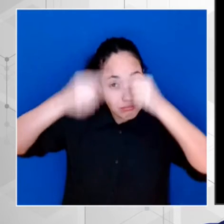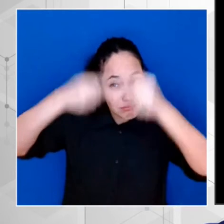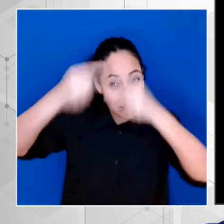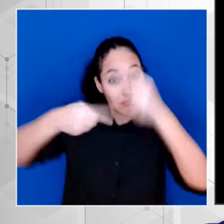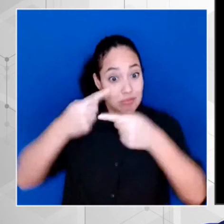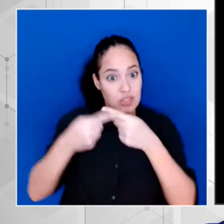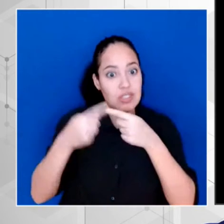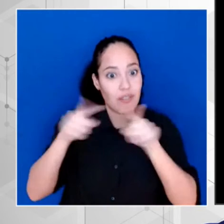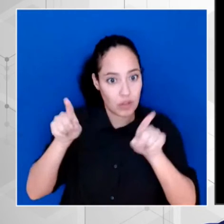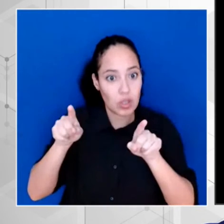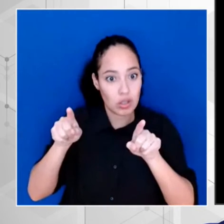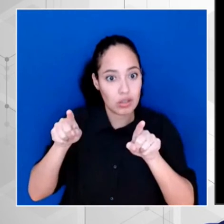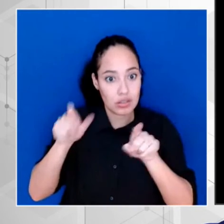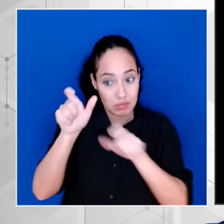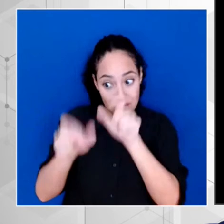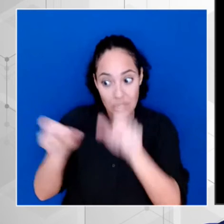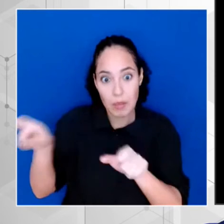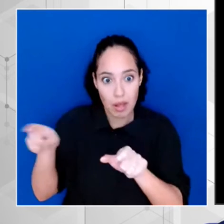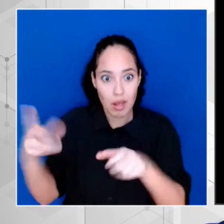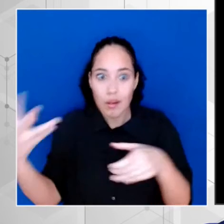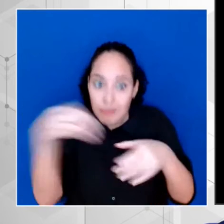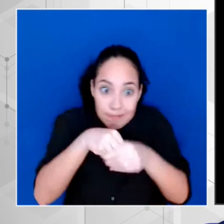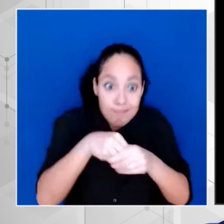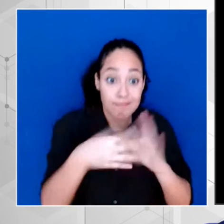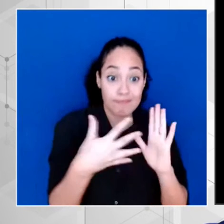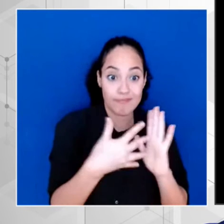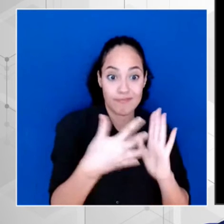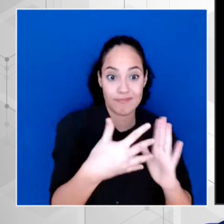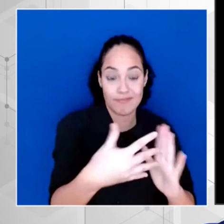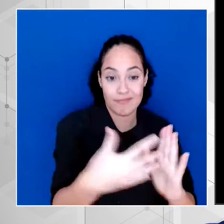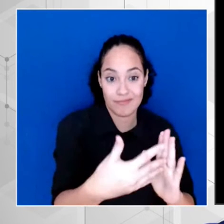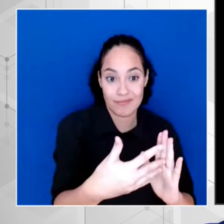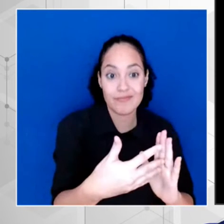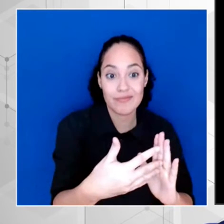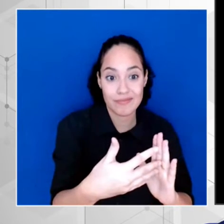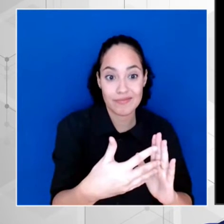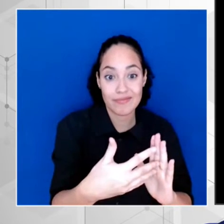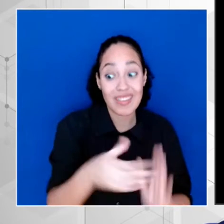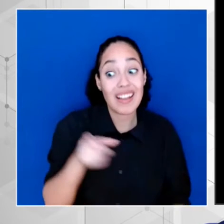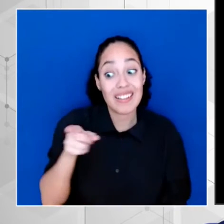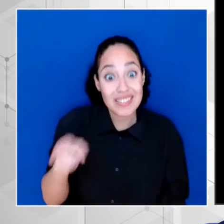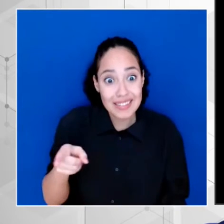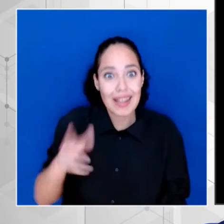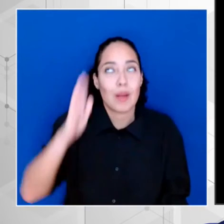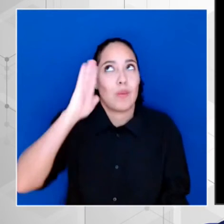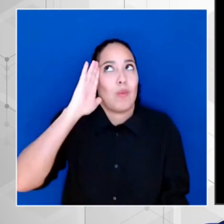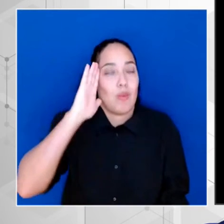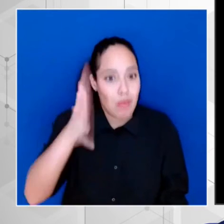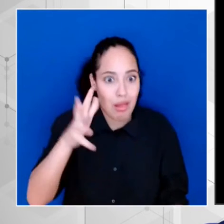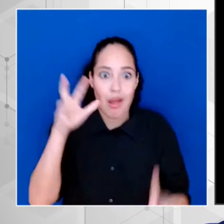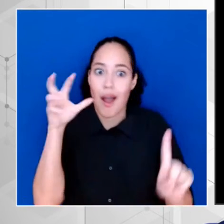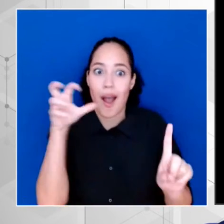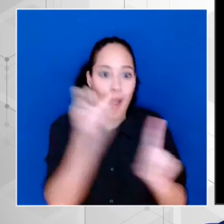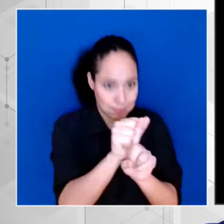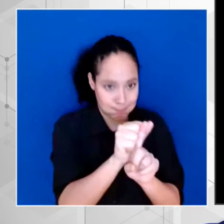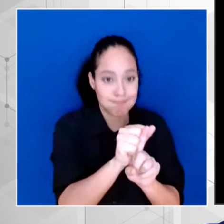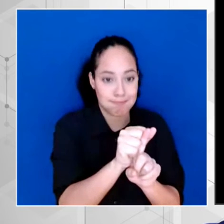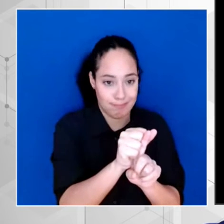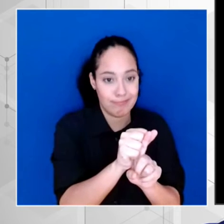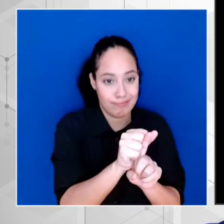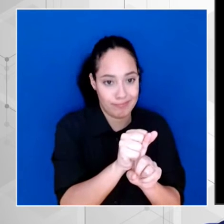invaluable. Trust me, if there is a glitch somewhere in your product, a neurodiverse person will probably spot